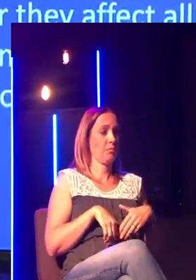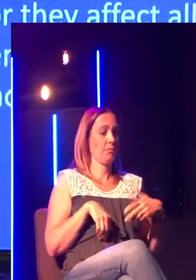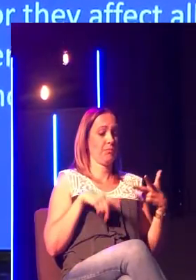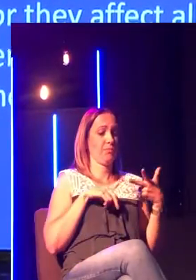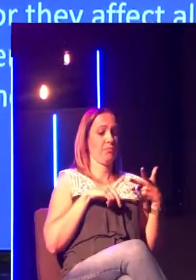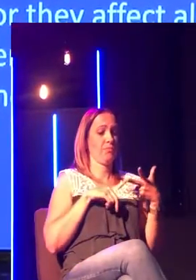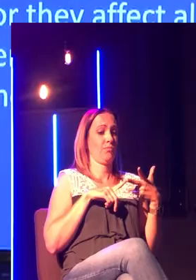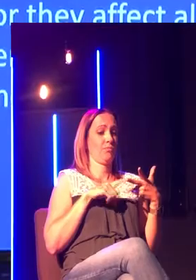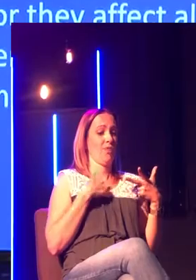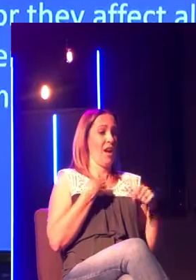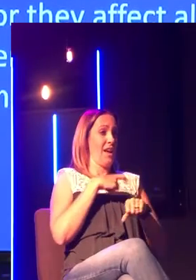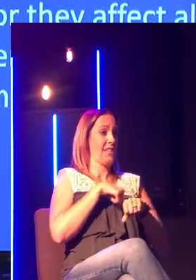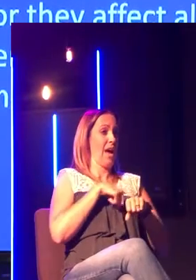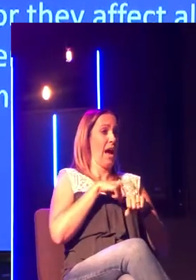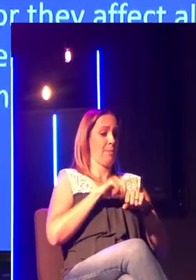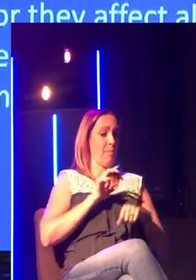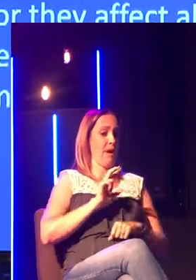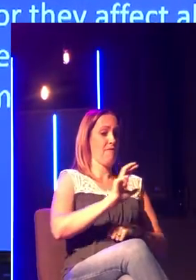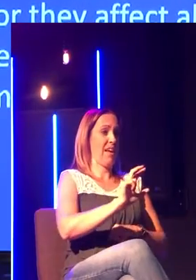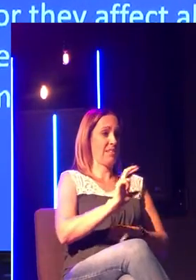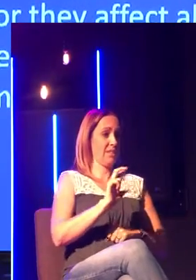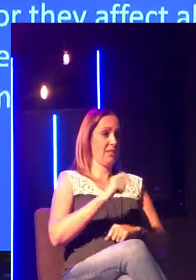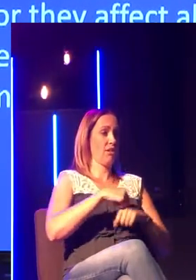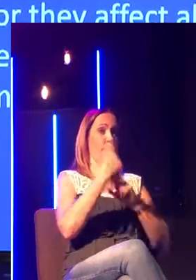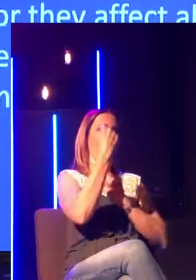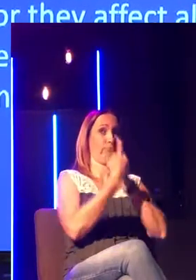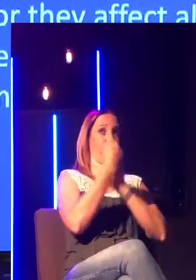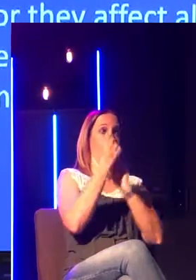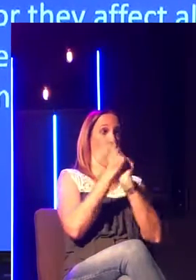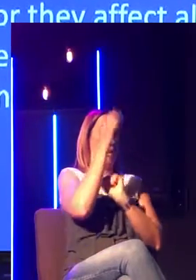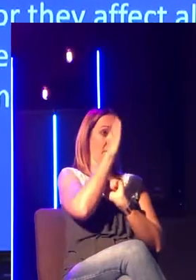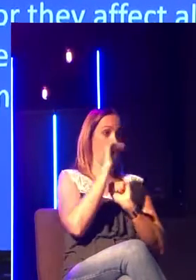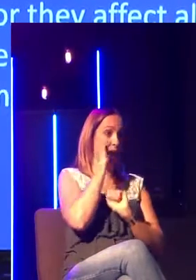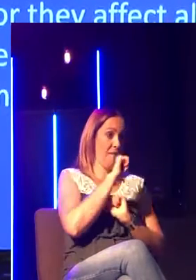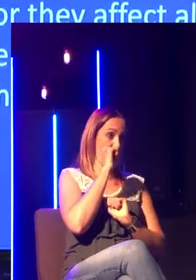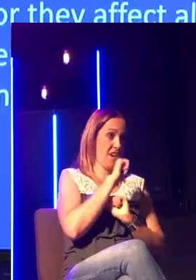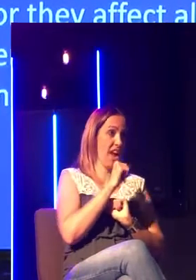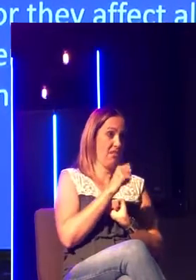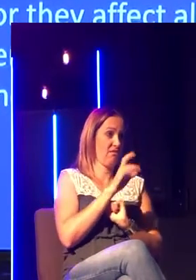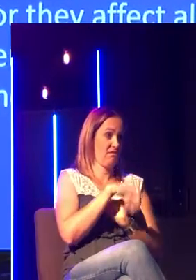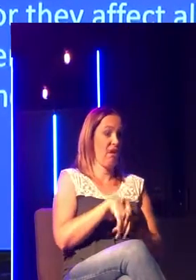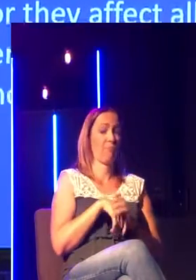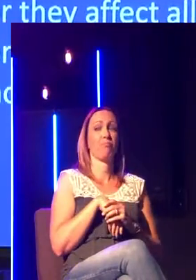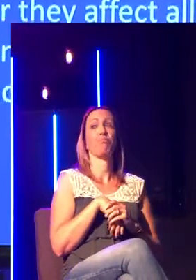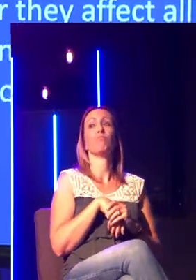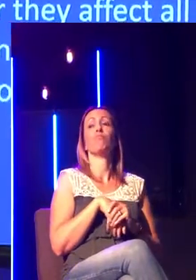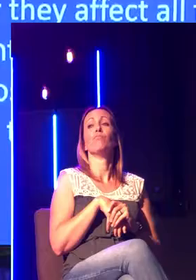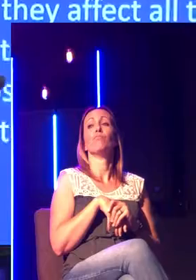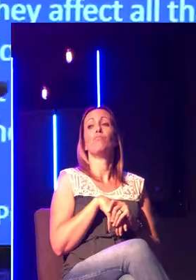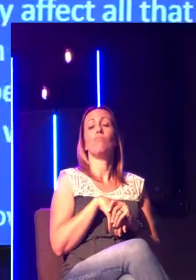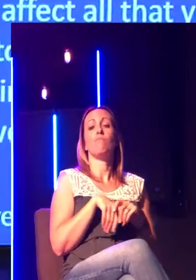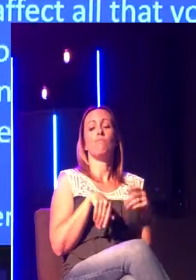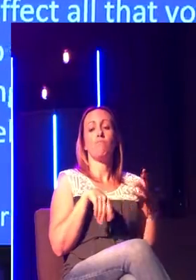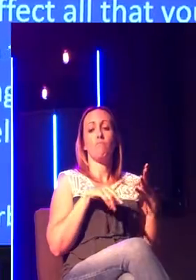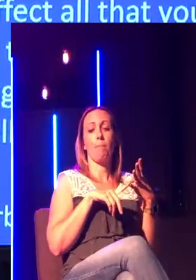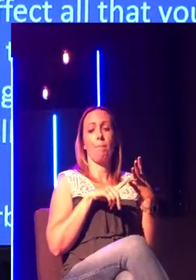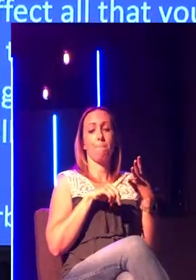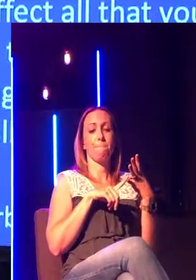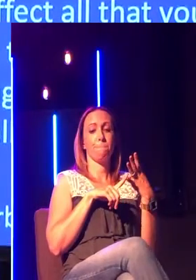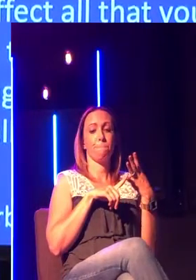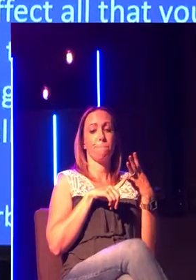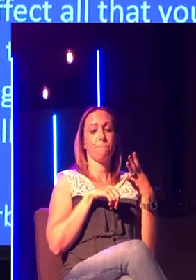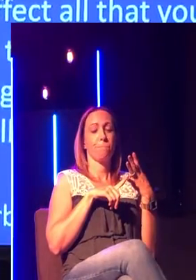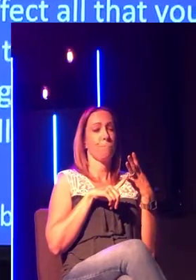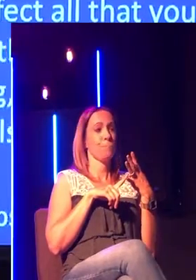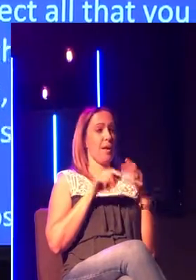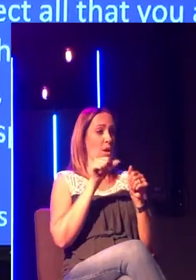investing time alone each day with God? Are you investing time with God? Does anyone in my life hold